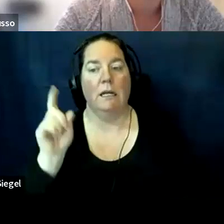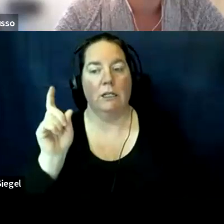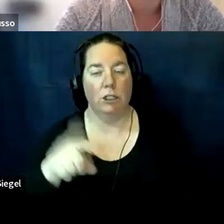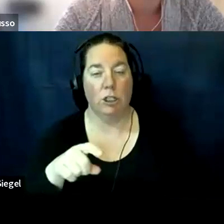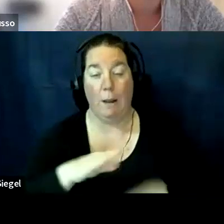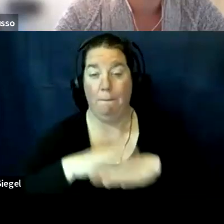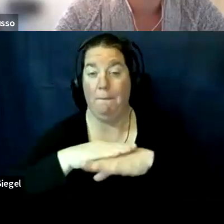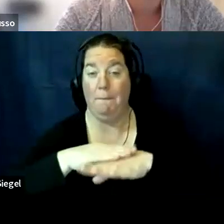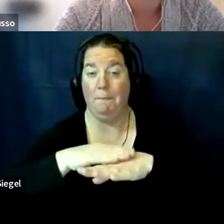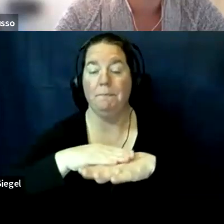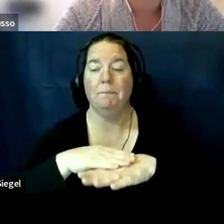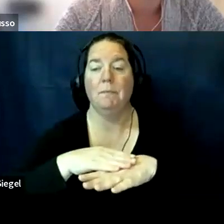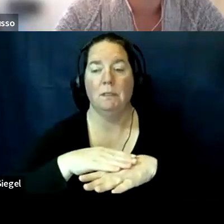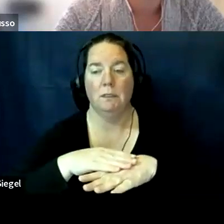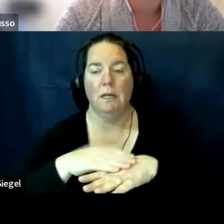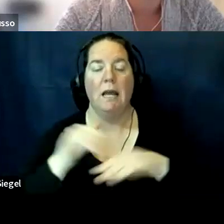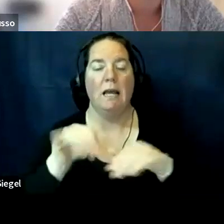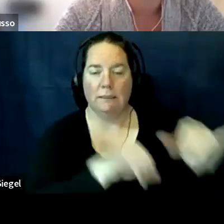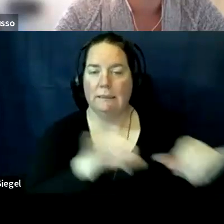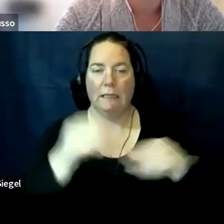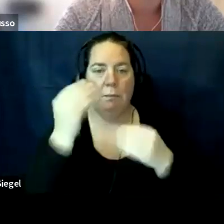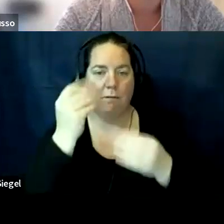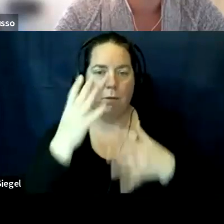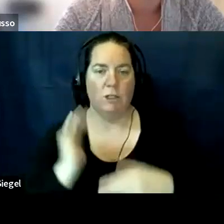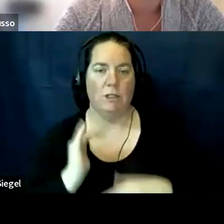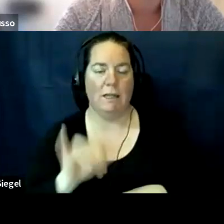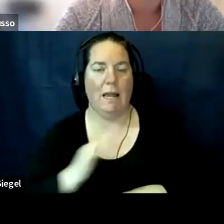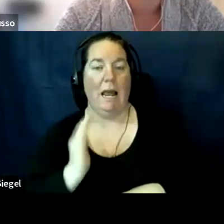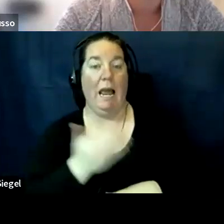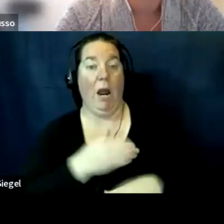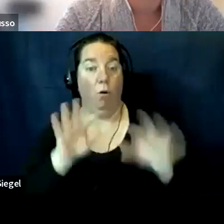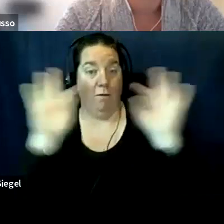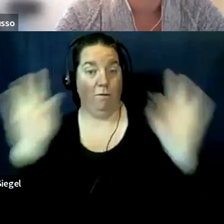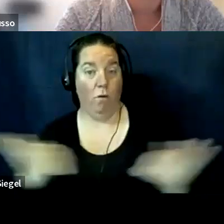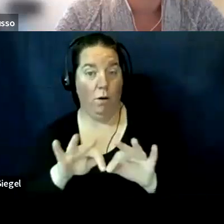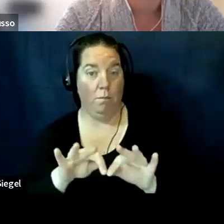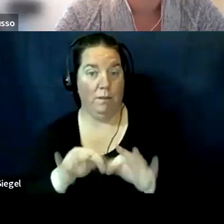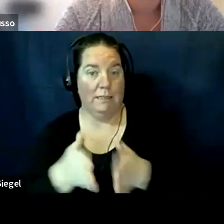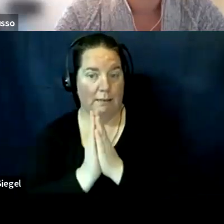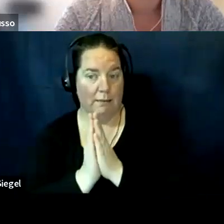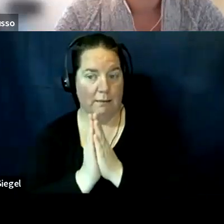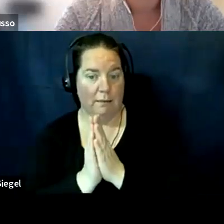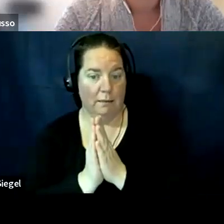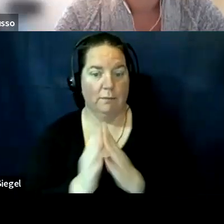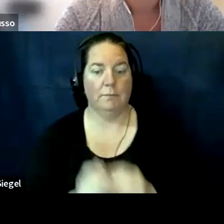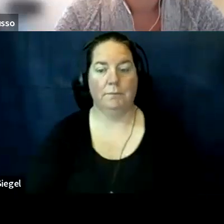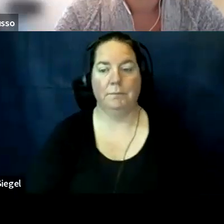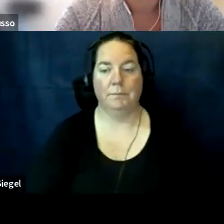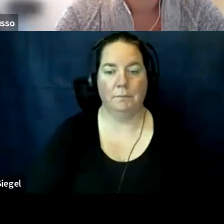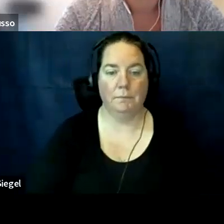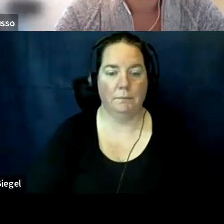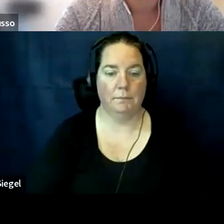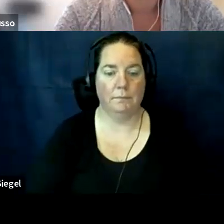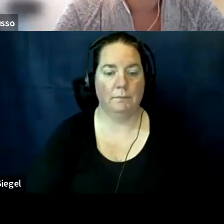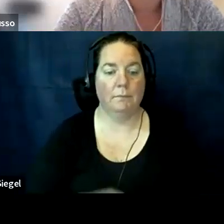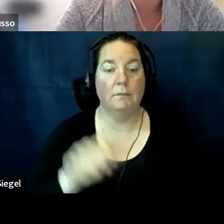very least elicit the same information that our form would be eliciting. And what I could do, which might help, or Anna, if you could put